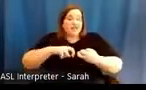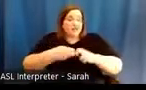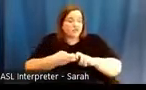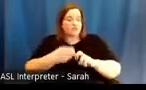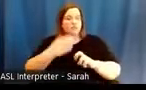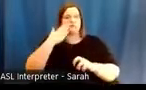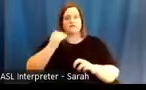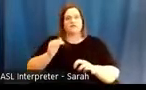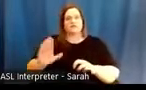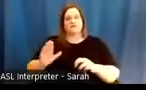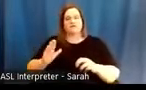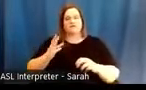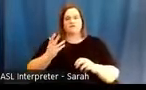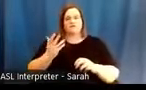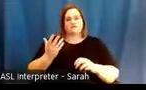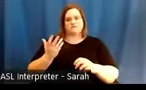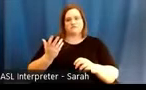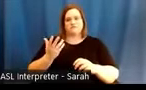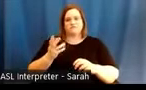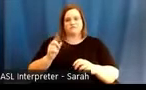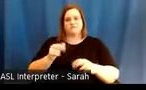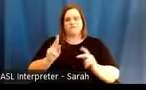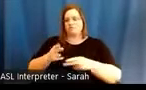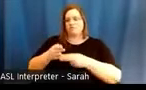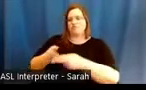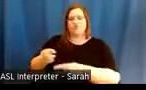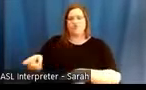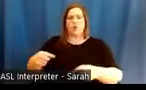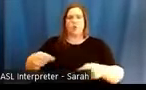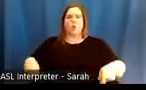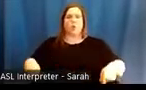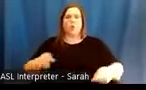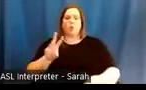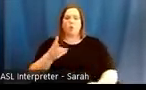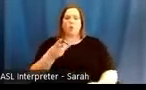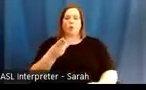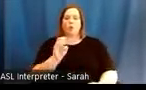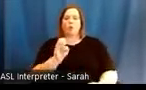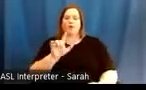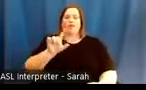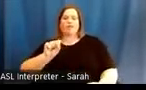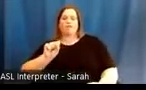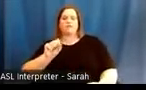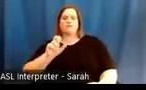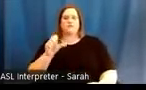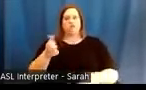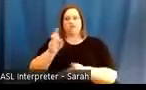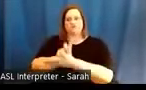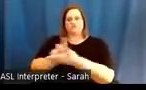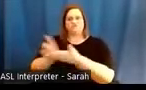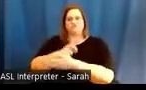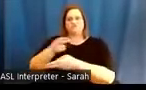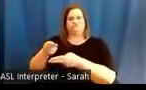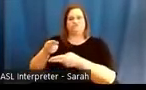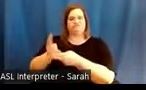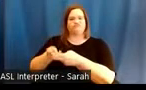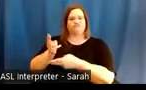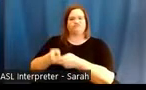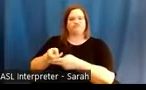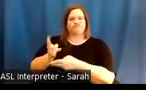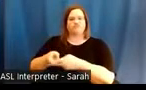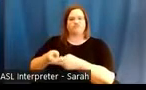people get away with calling him things like wheels or other very discriminatory names and attack his